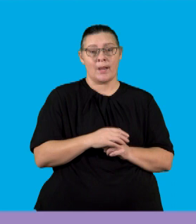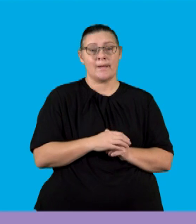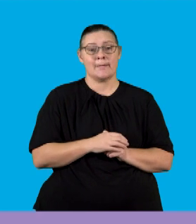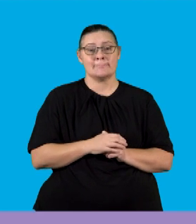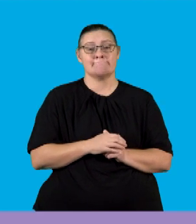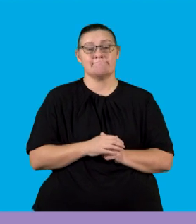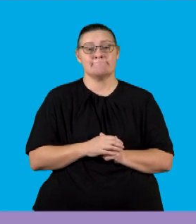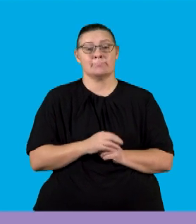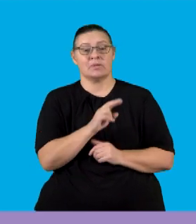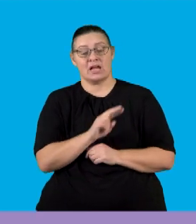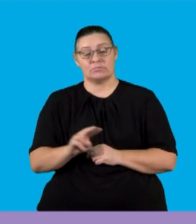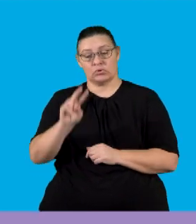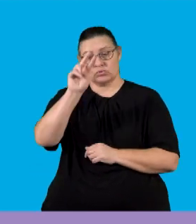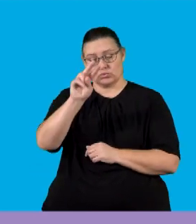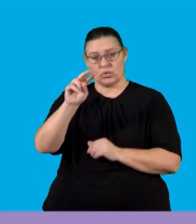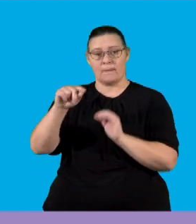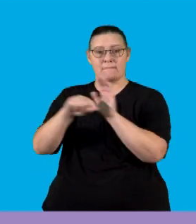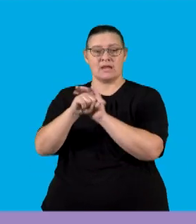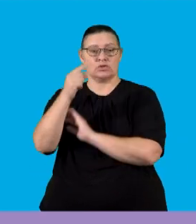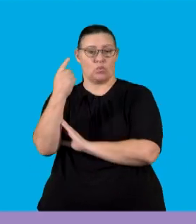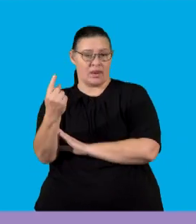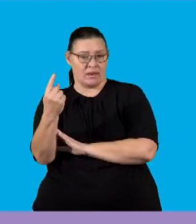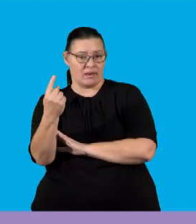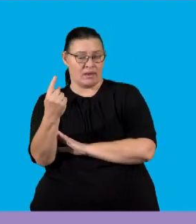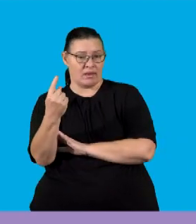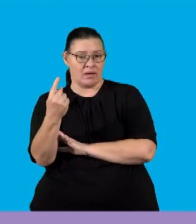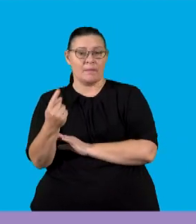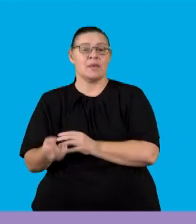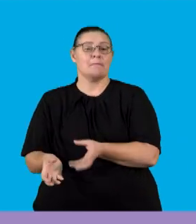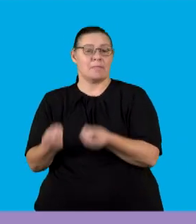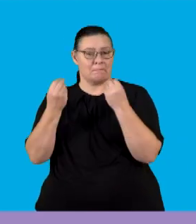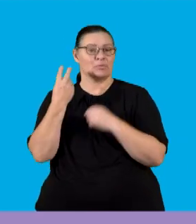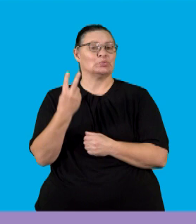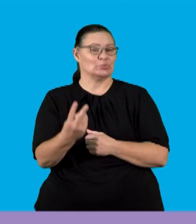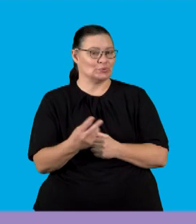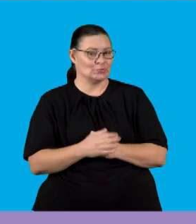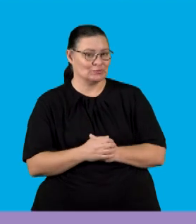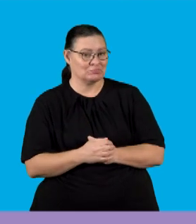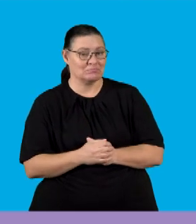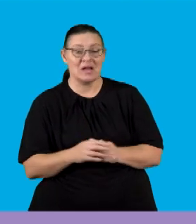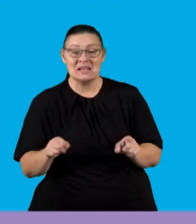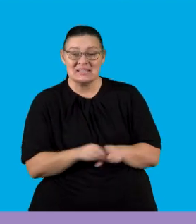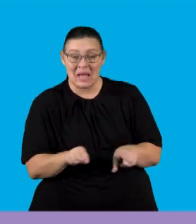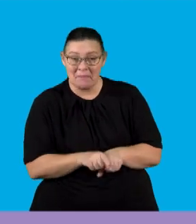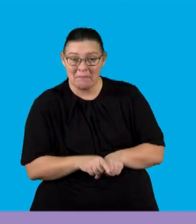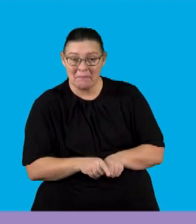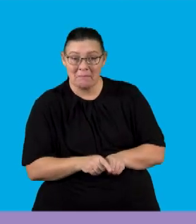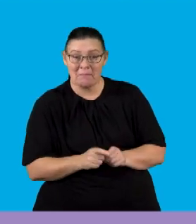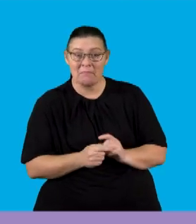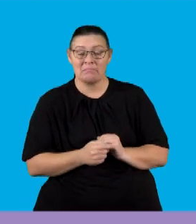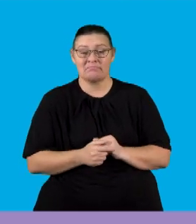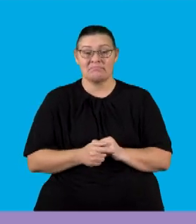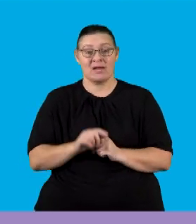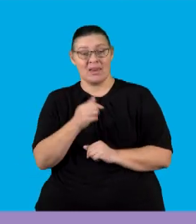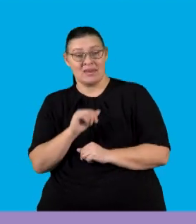this next term here? So we would have the term number, which is 3, and we would subtract 1 from that term number. That will give us